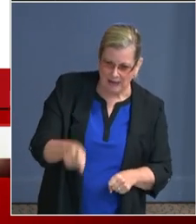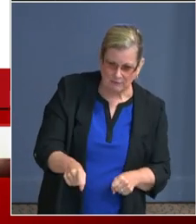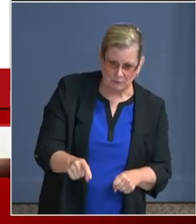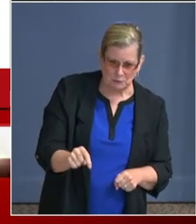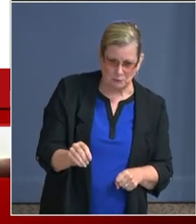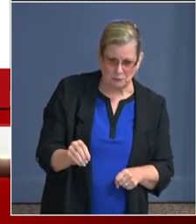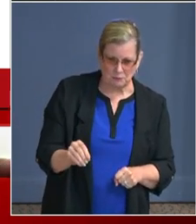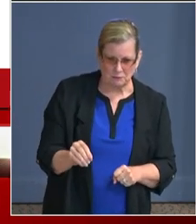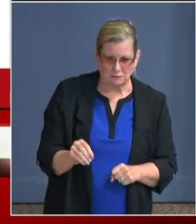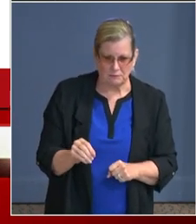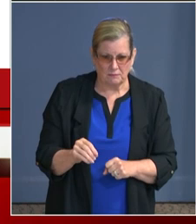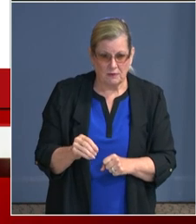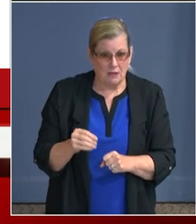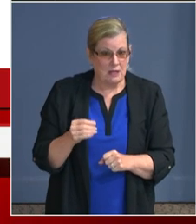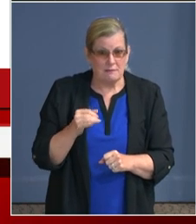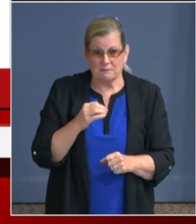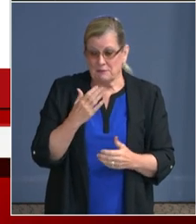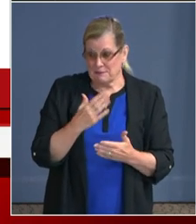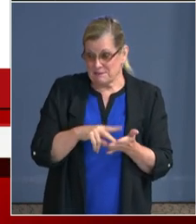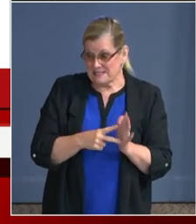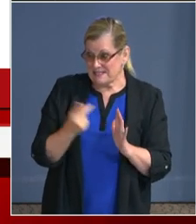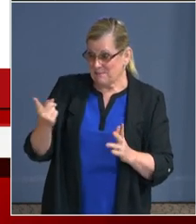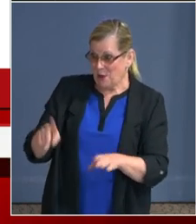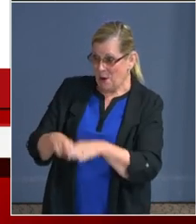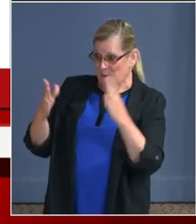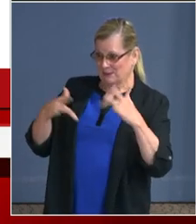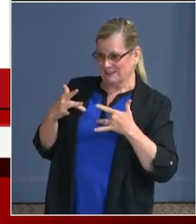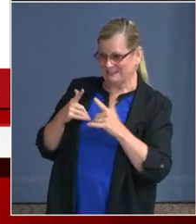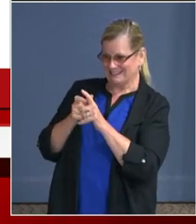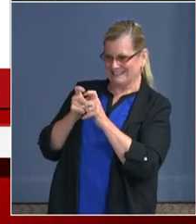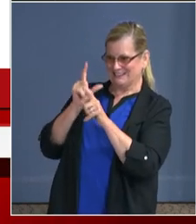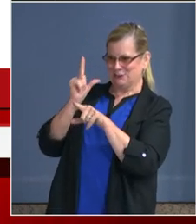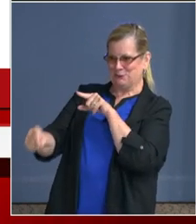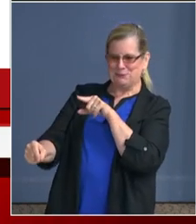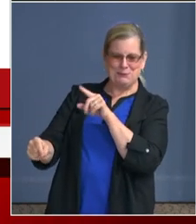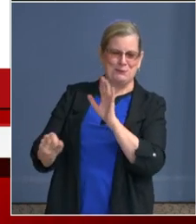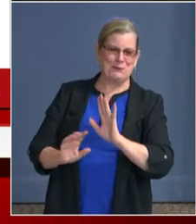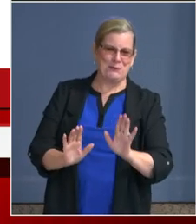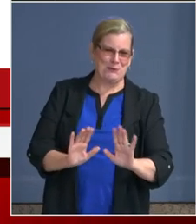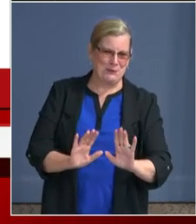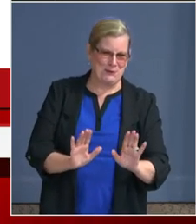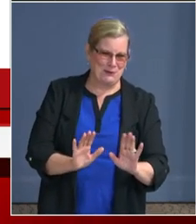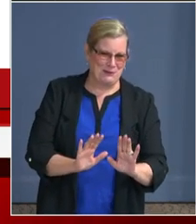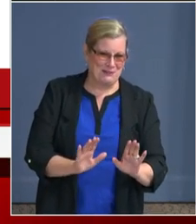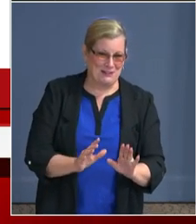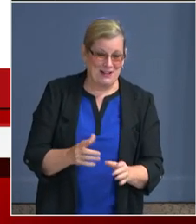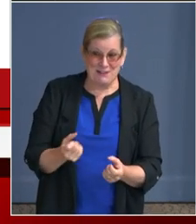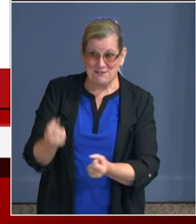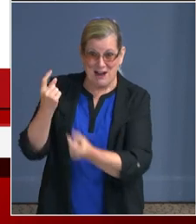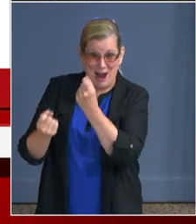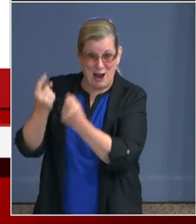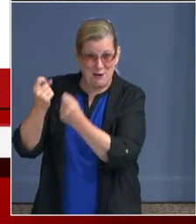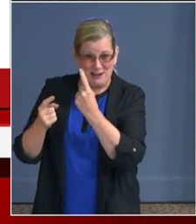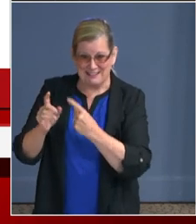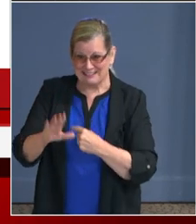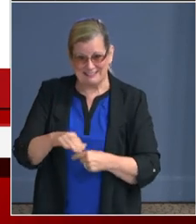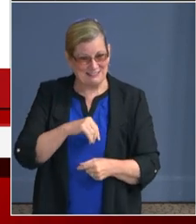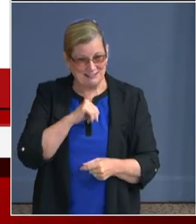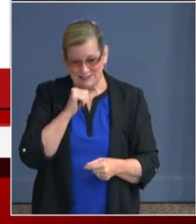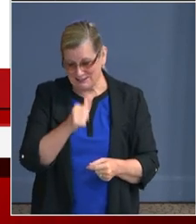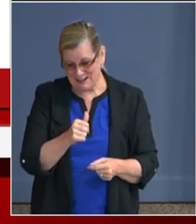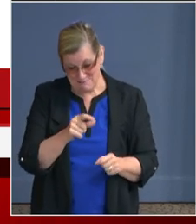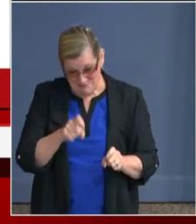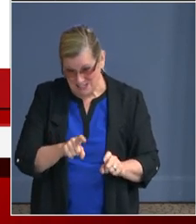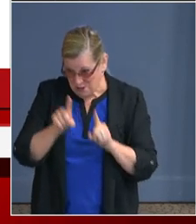just because something is open doesn't mean that I have to go. Just because there are going to be fireworks downtown doesn't mean I have to go. If